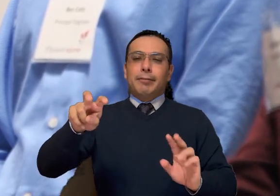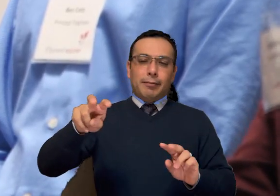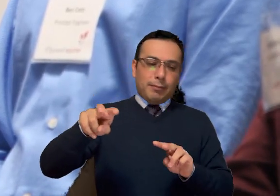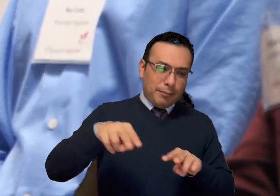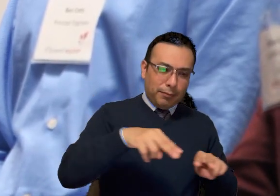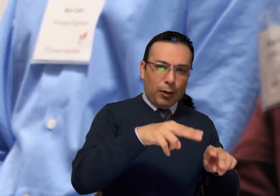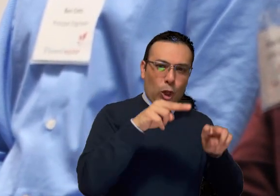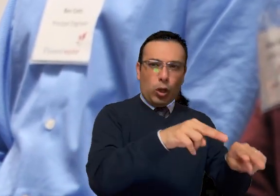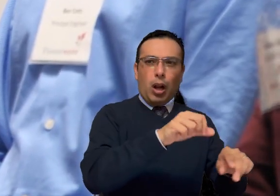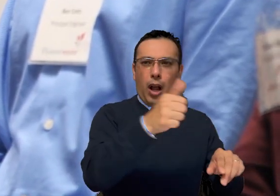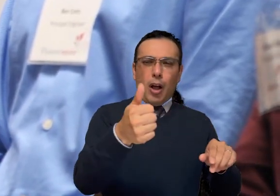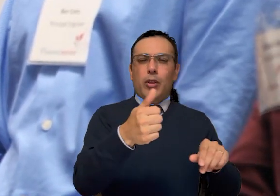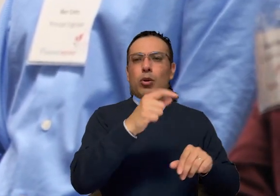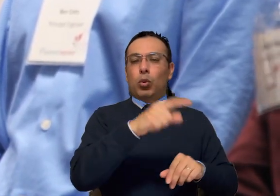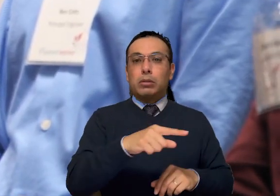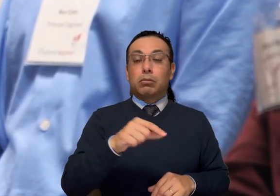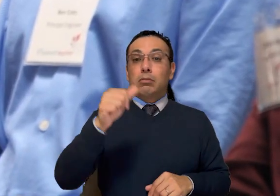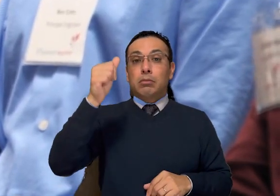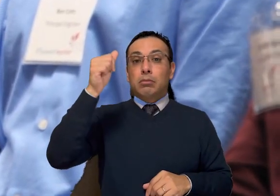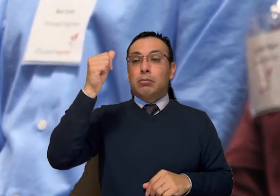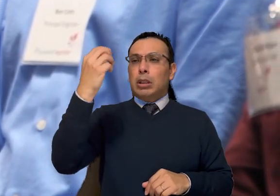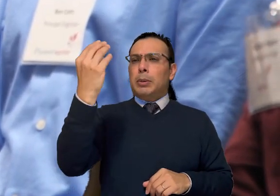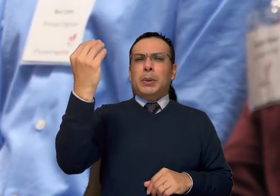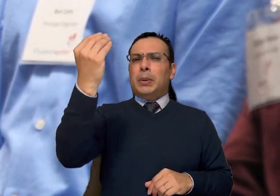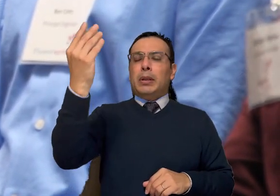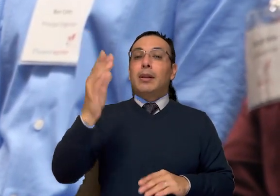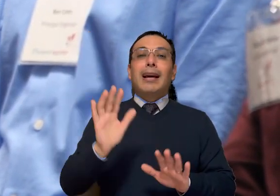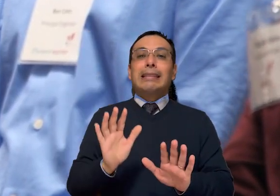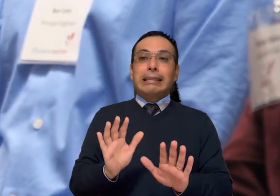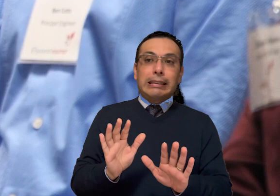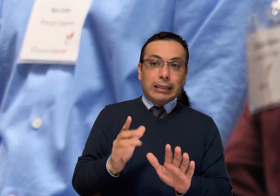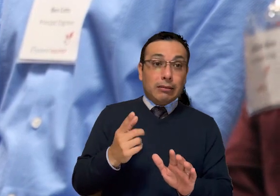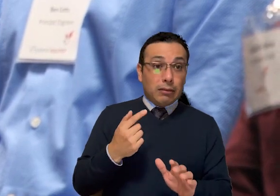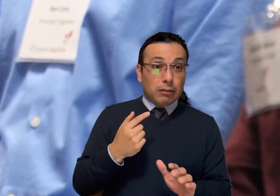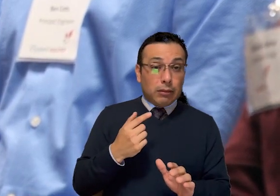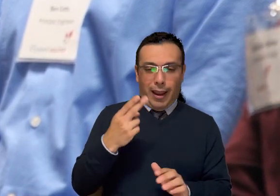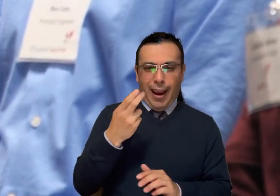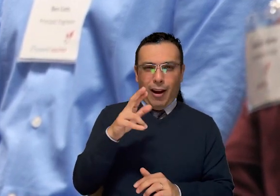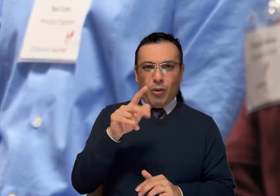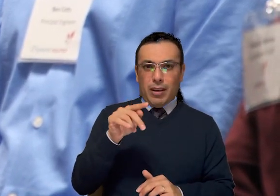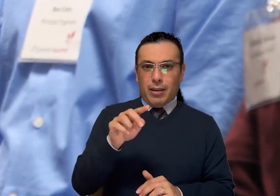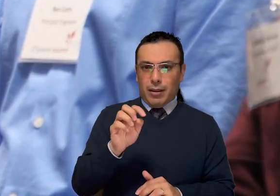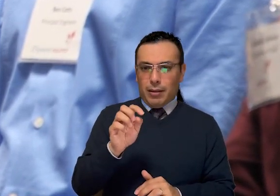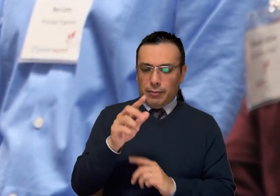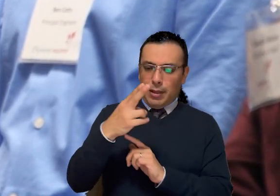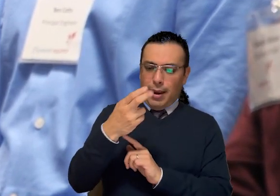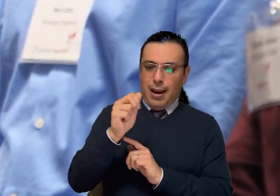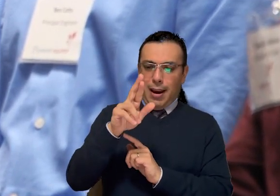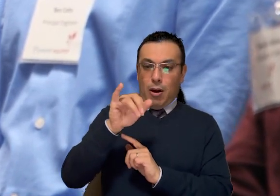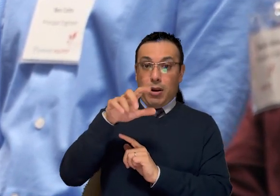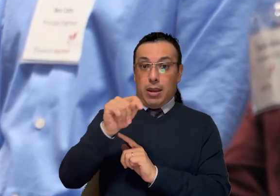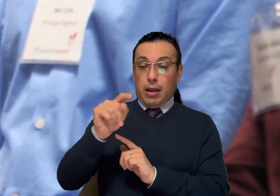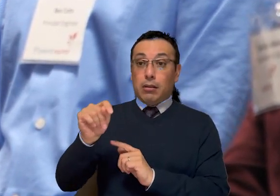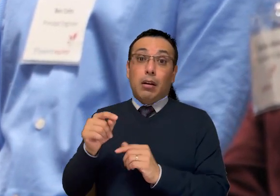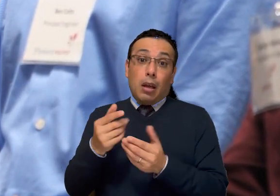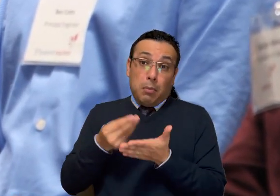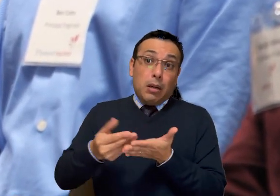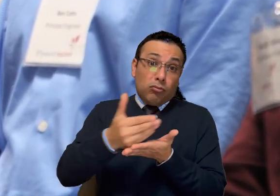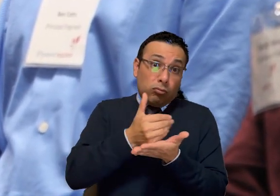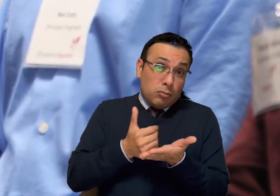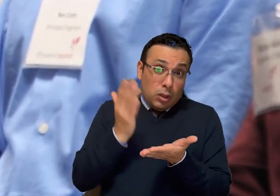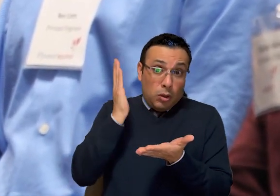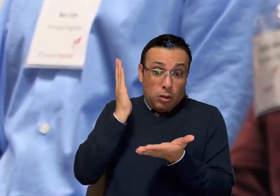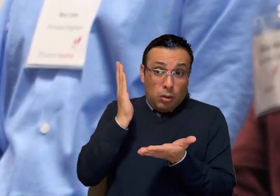if we didn't make money from it. So yeah, I can't answer on GE. So that was the question. Why is GE losing money?